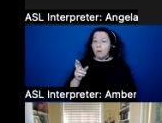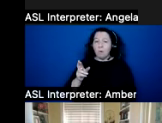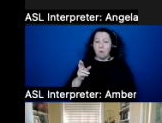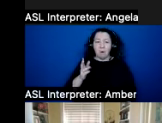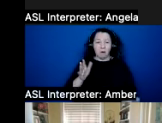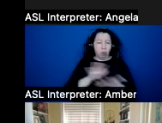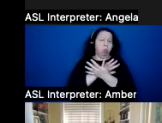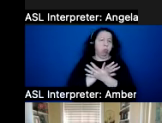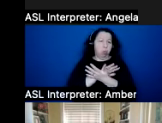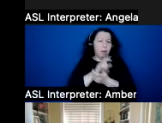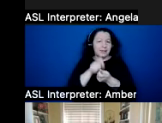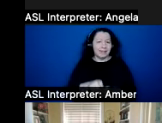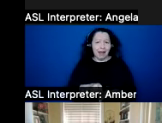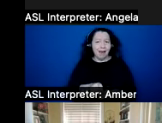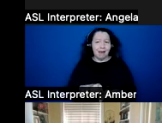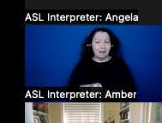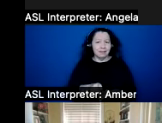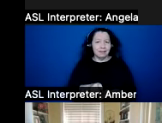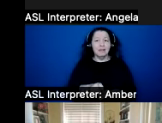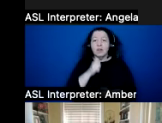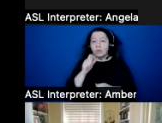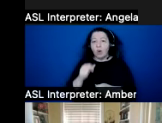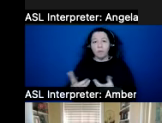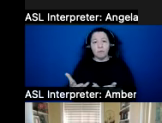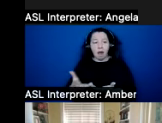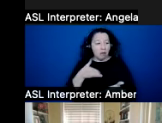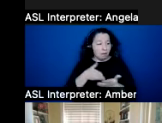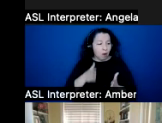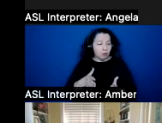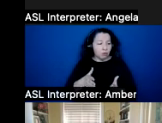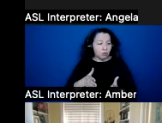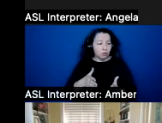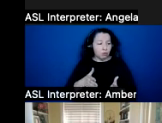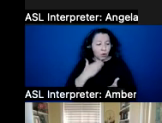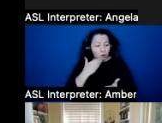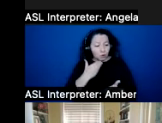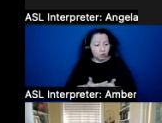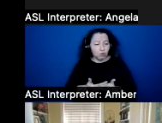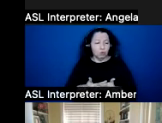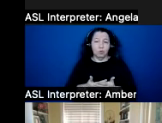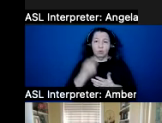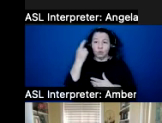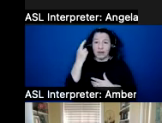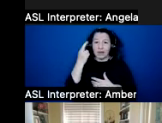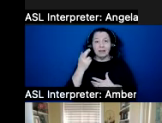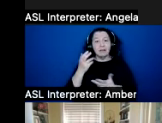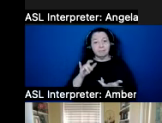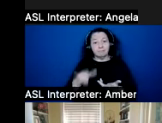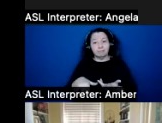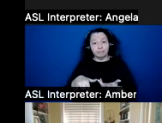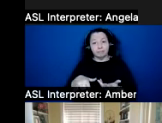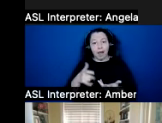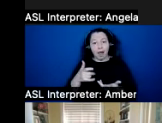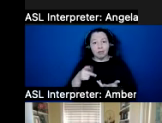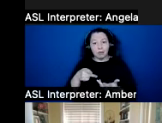the details, that don't give the prosecutor a good reason, probable cause, to file a